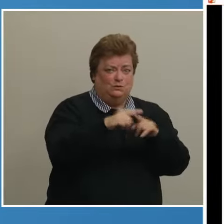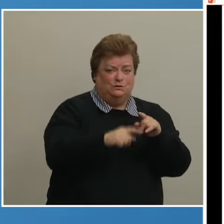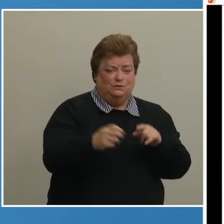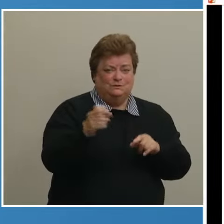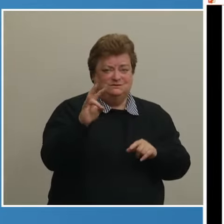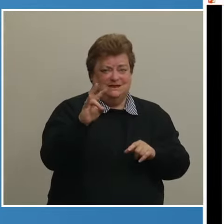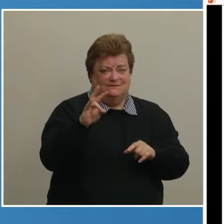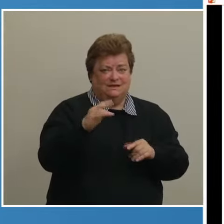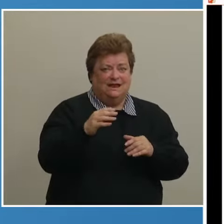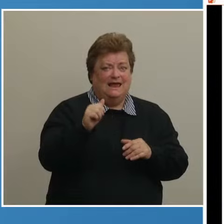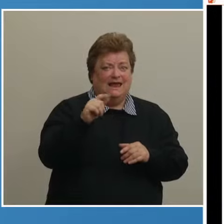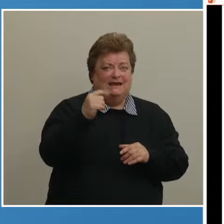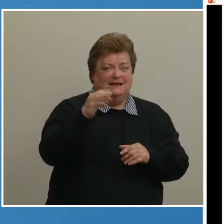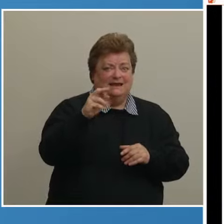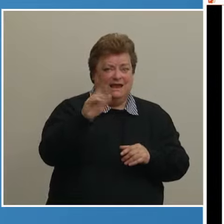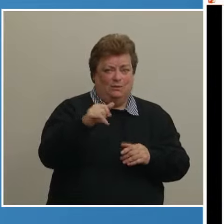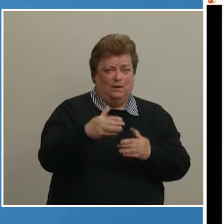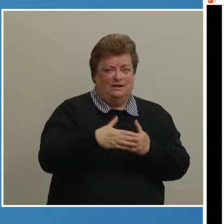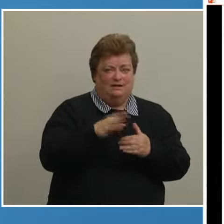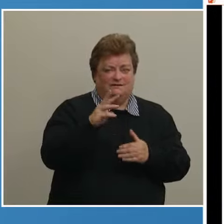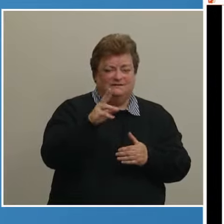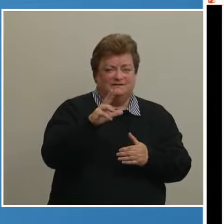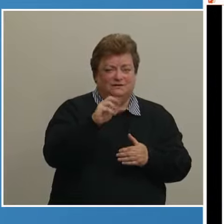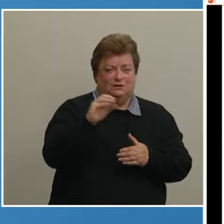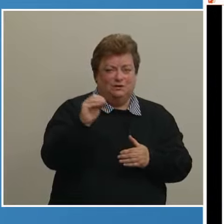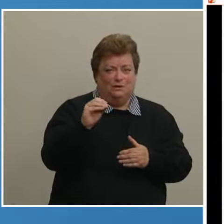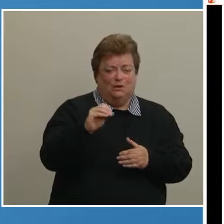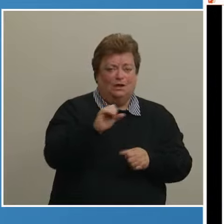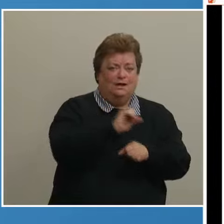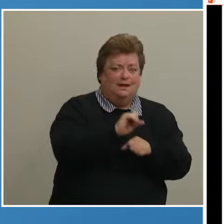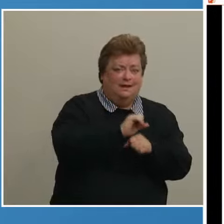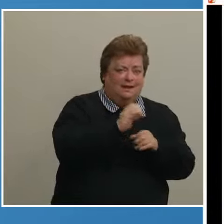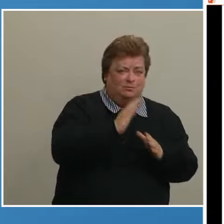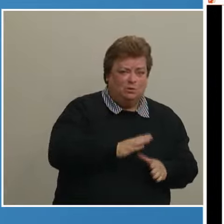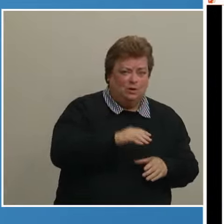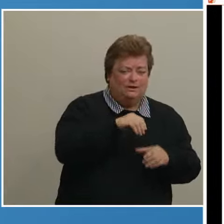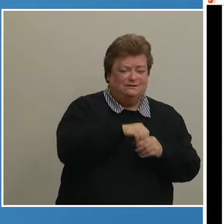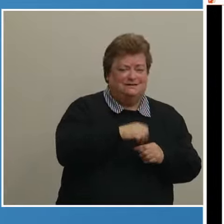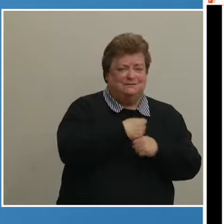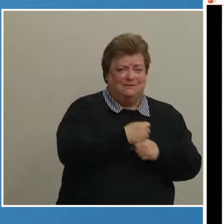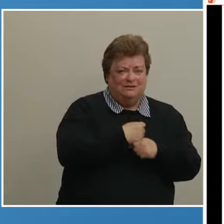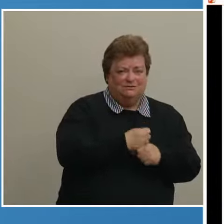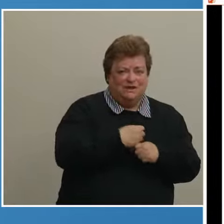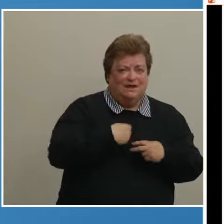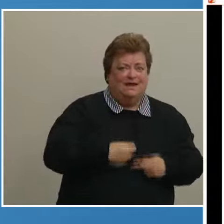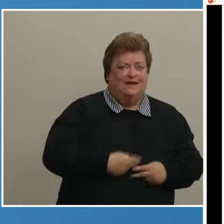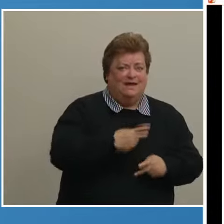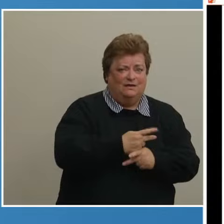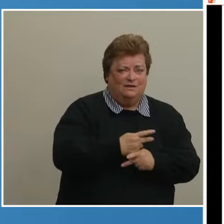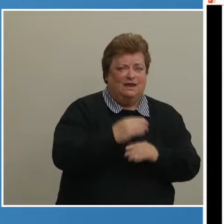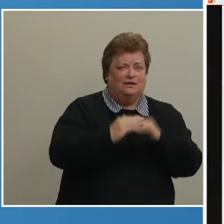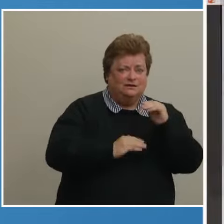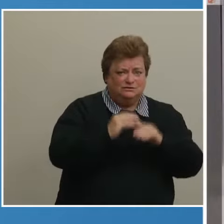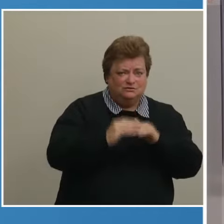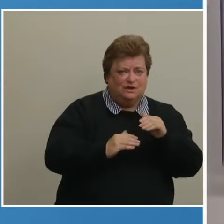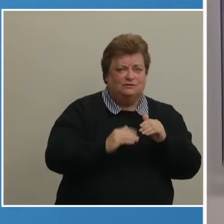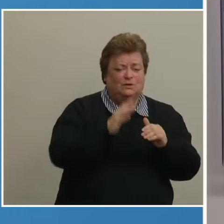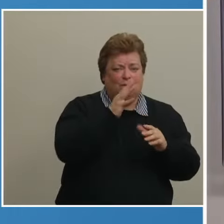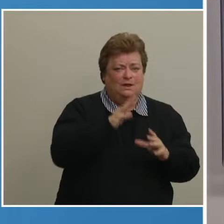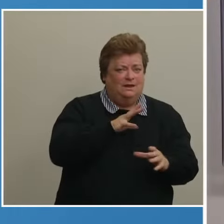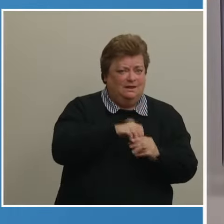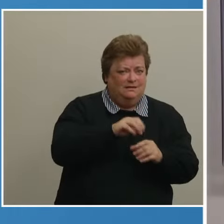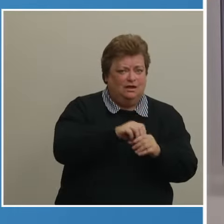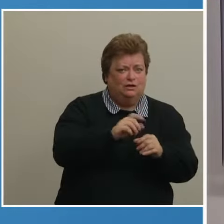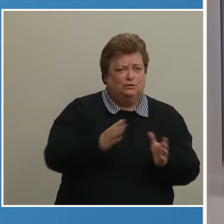Gateway near 63rd and O Streets. And employers in manufacturing, healthcare, construction, and much more will participate